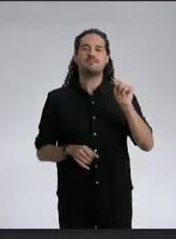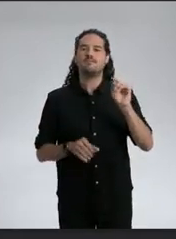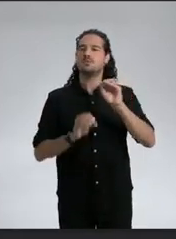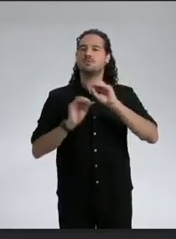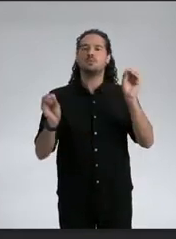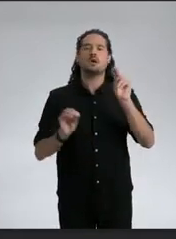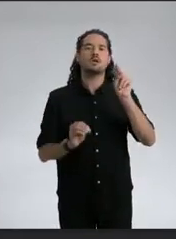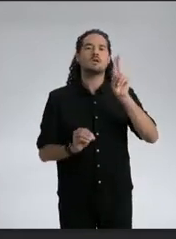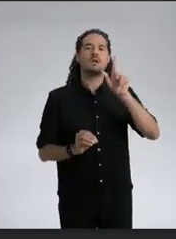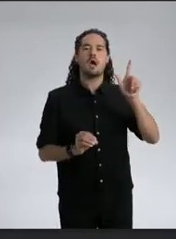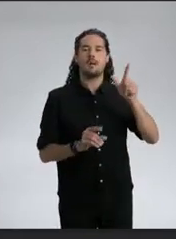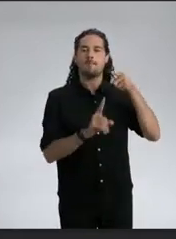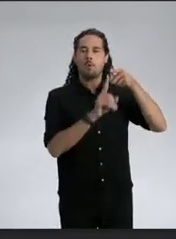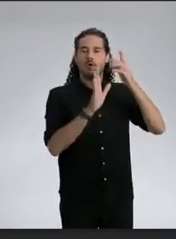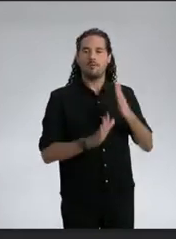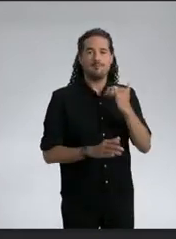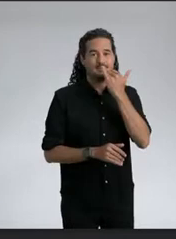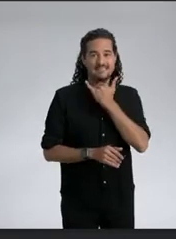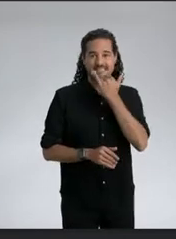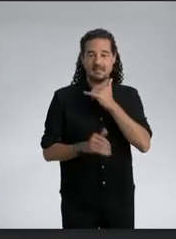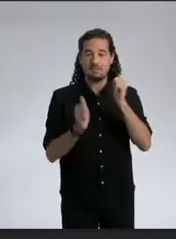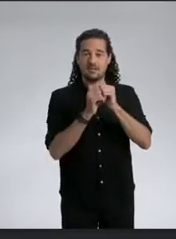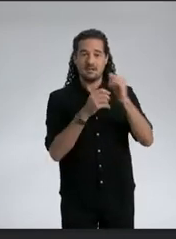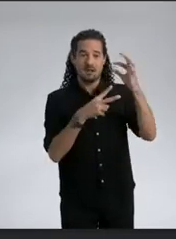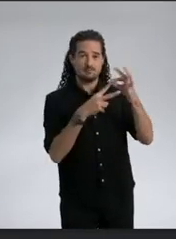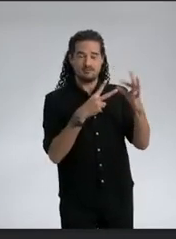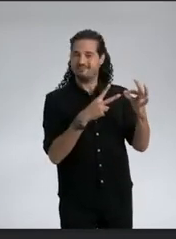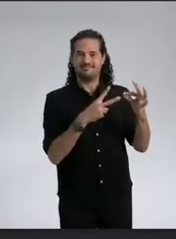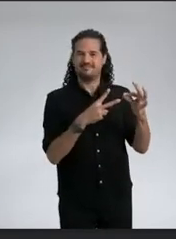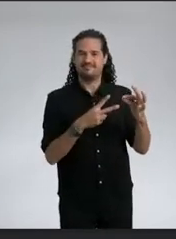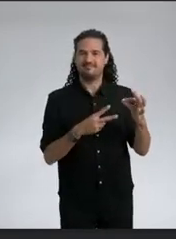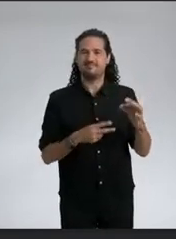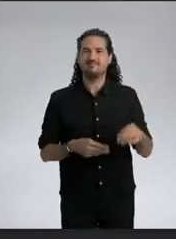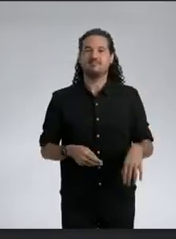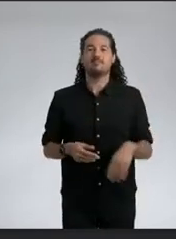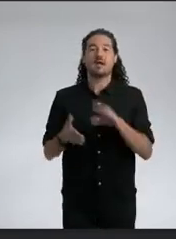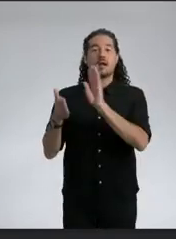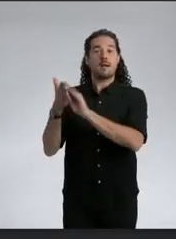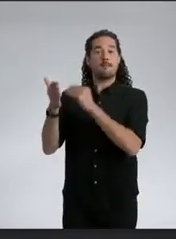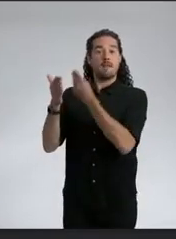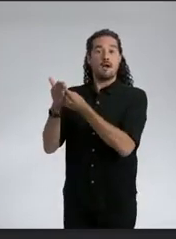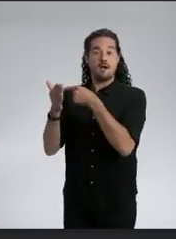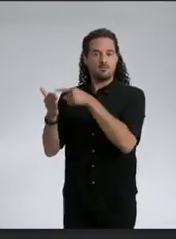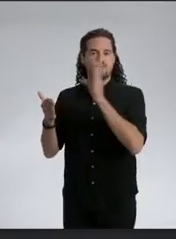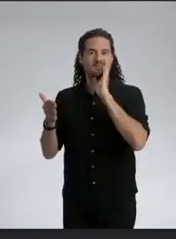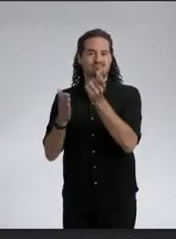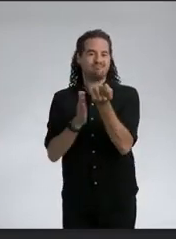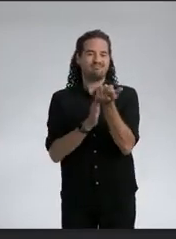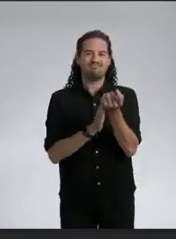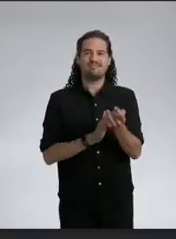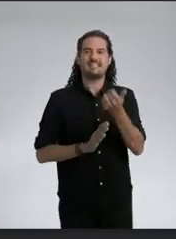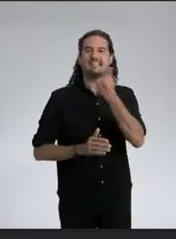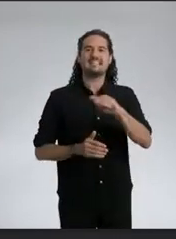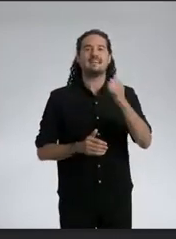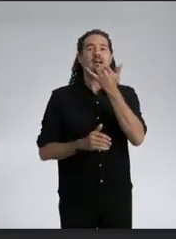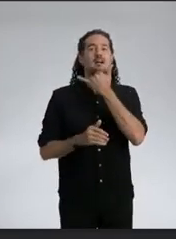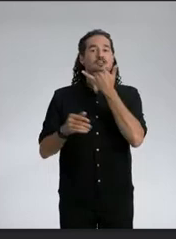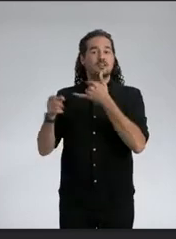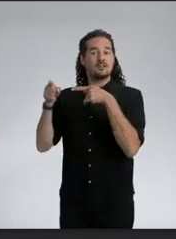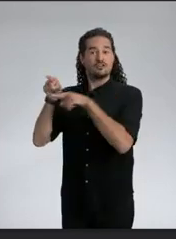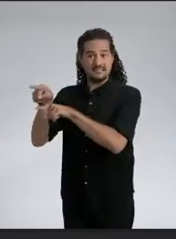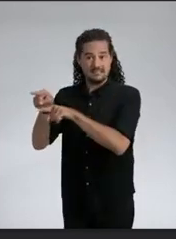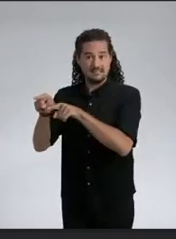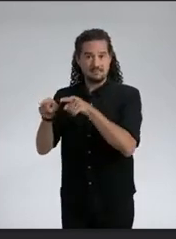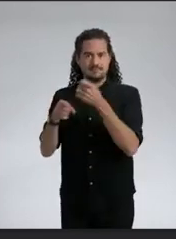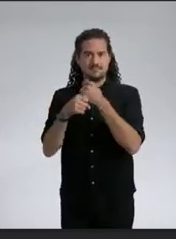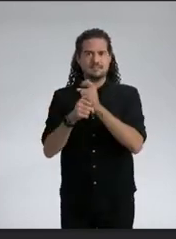optionals, the compiler will now help eliminate common concurrency issues by ensuring that access to shared state is